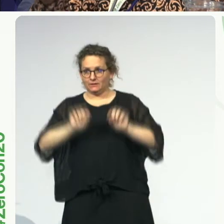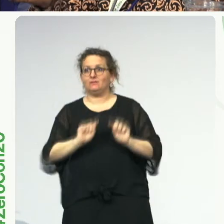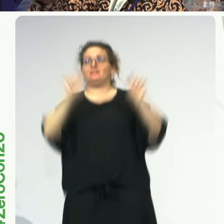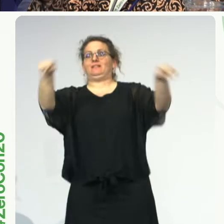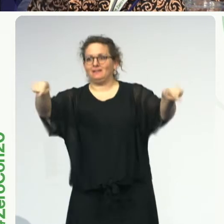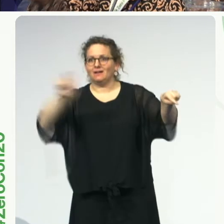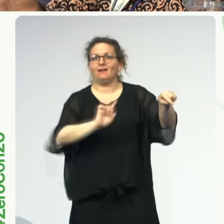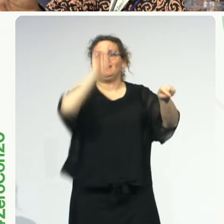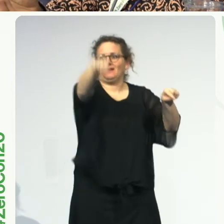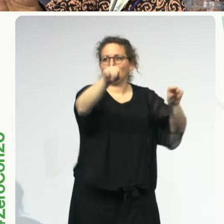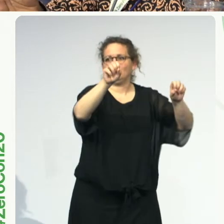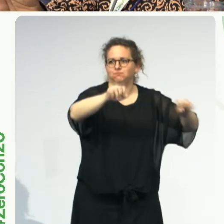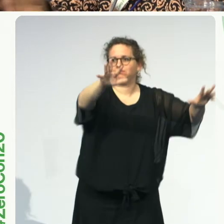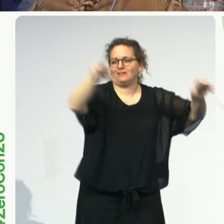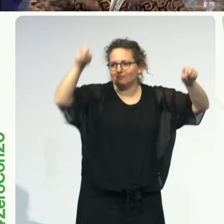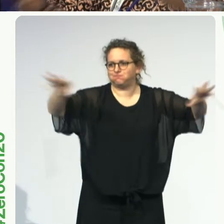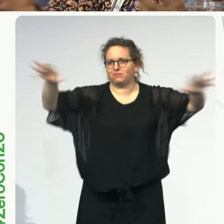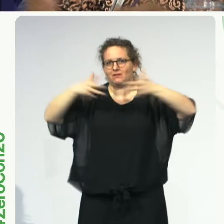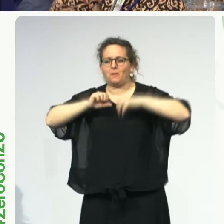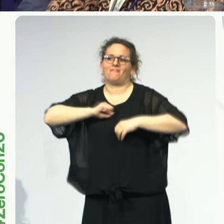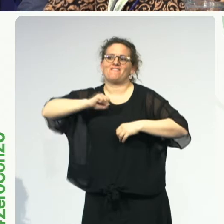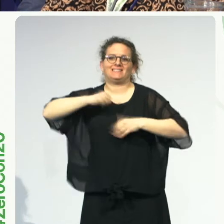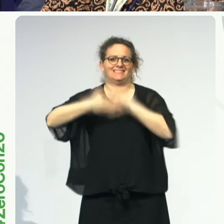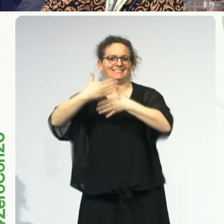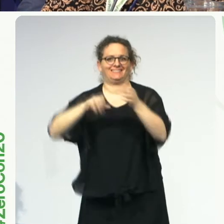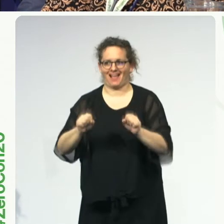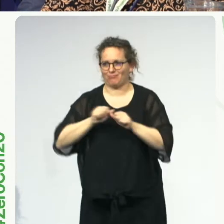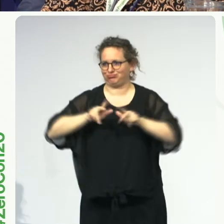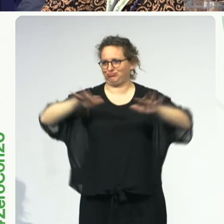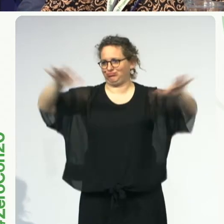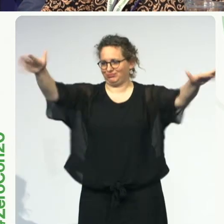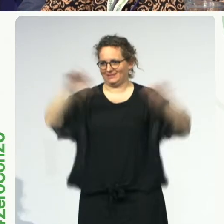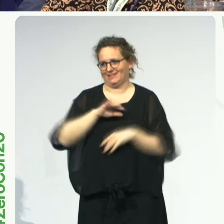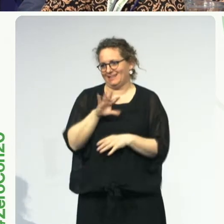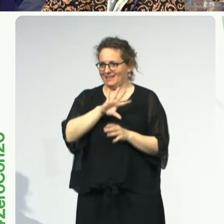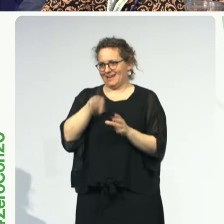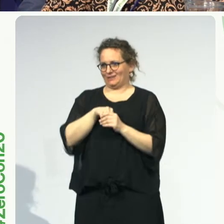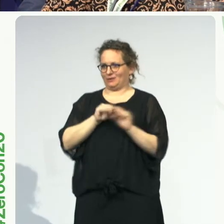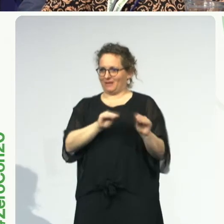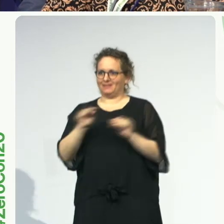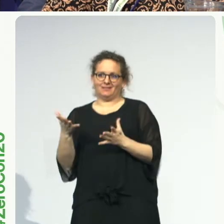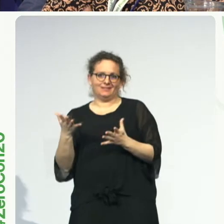teach other teachers in their schools how to teach inclusively.